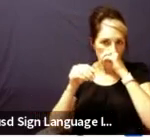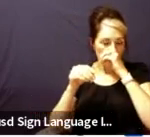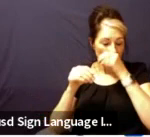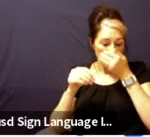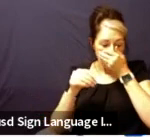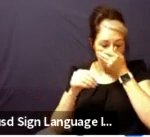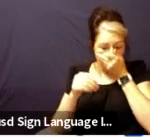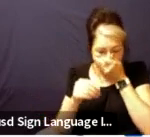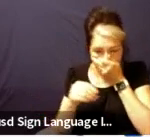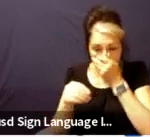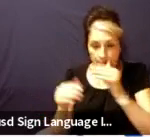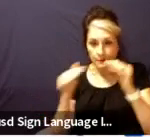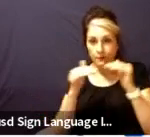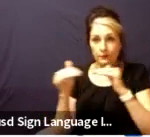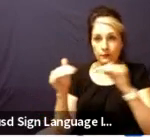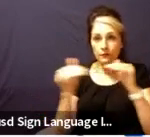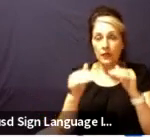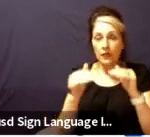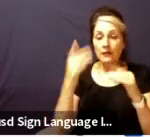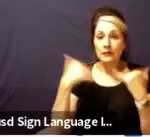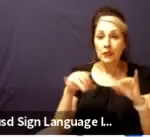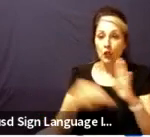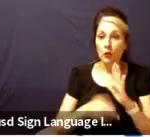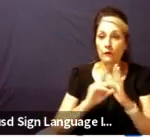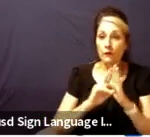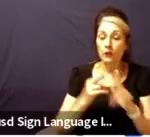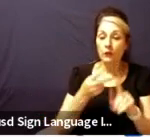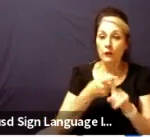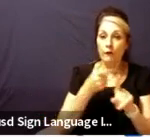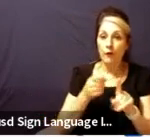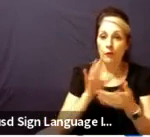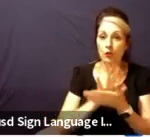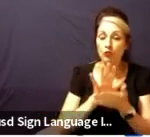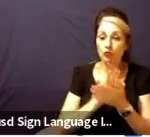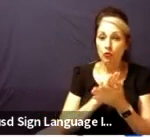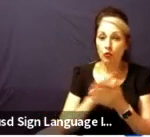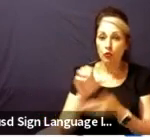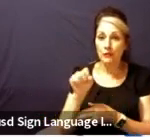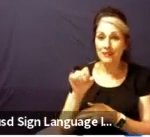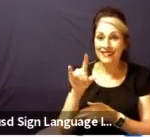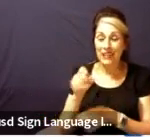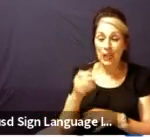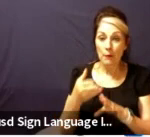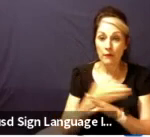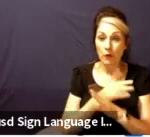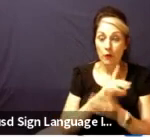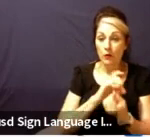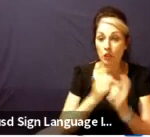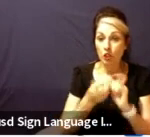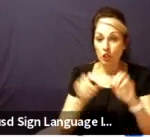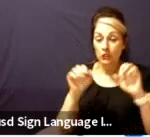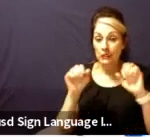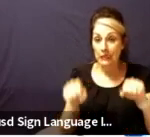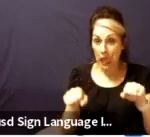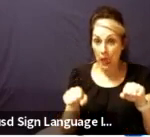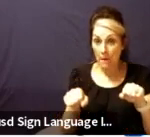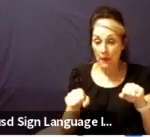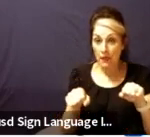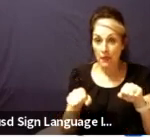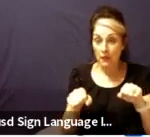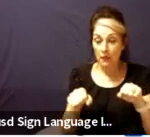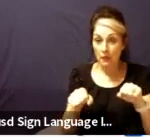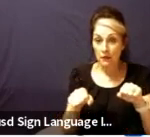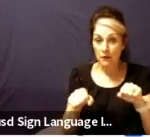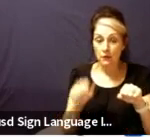automatically. It still has to be reviewed by the school site before those changes get made